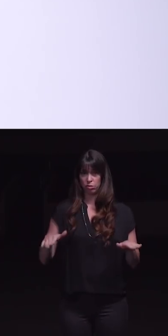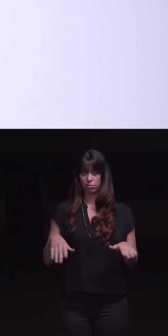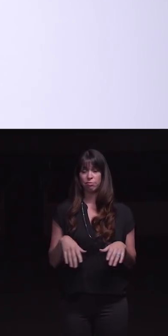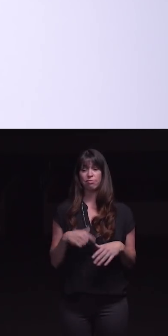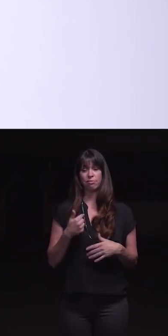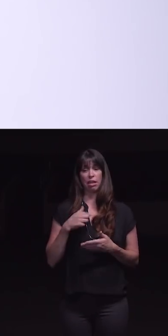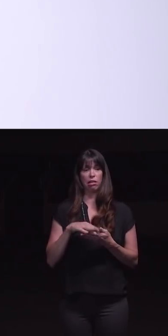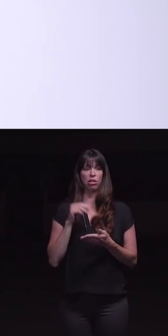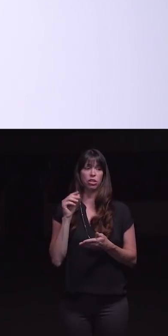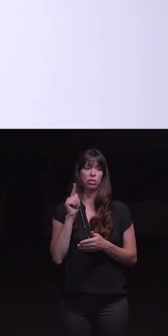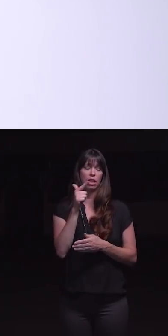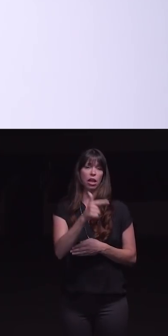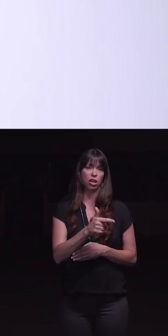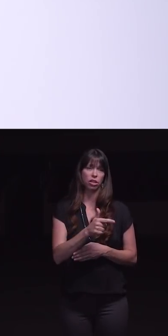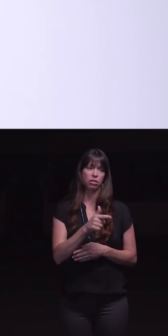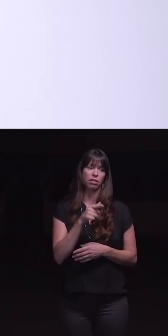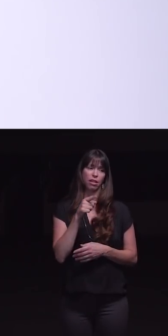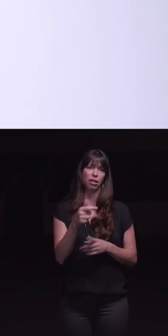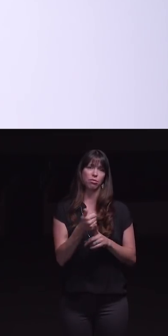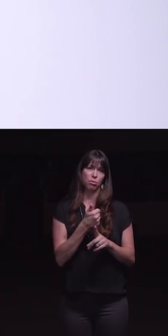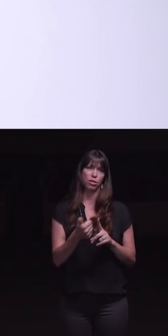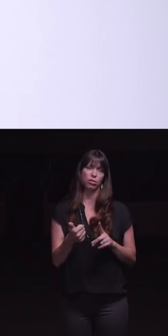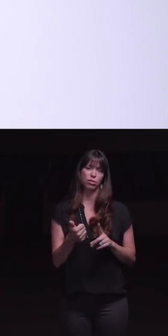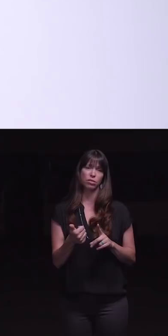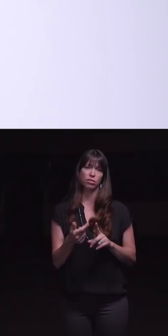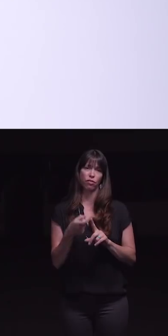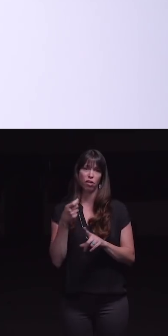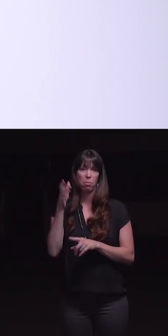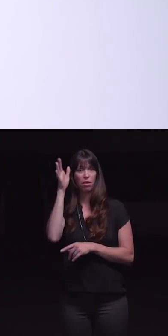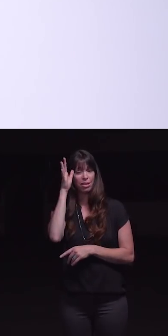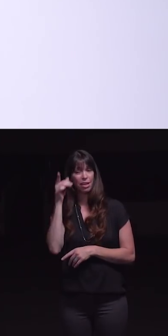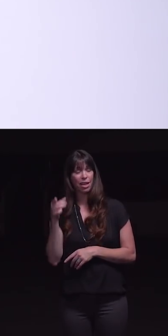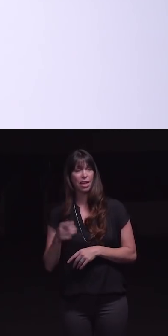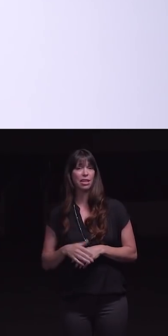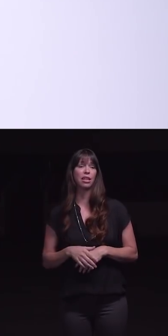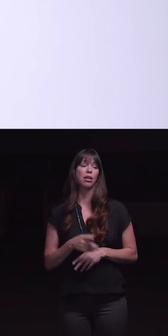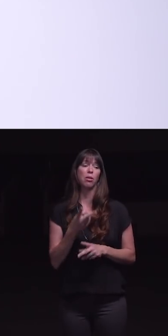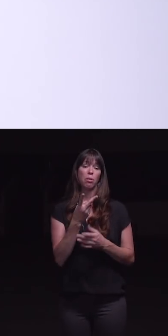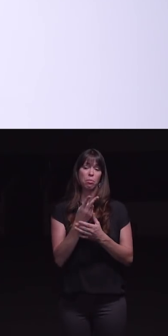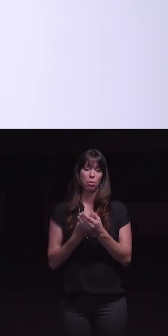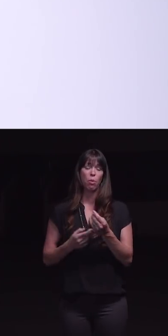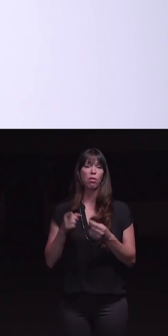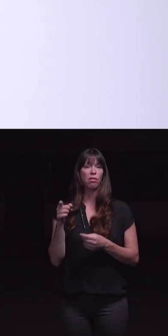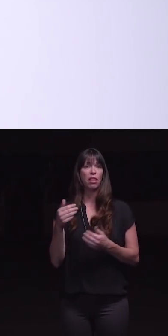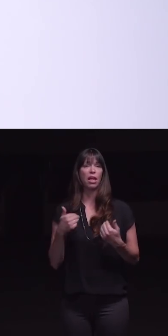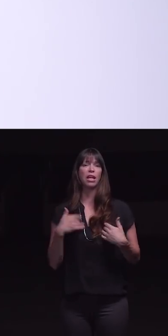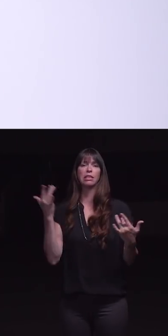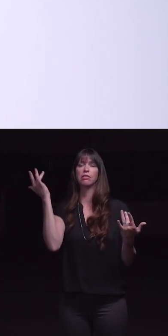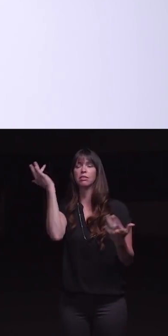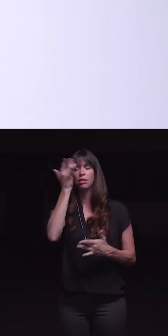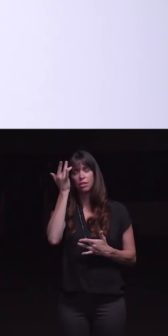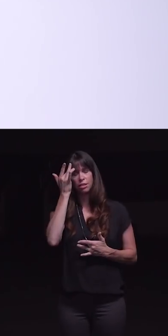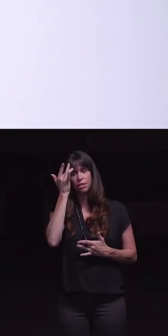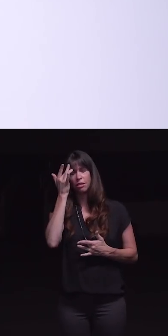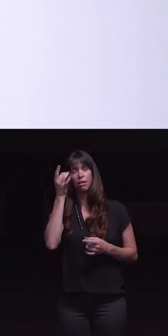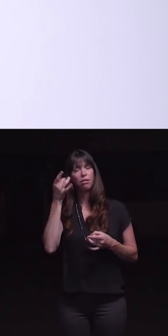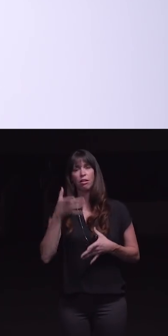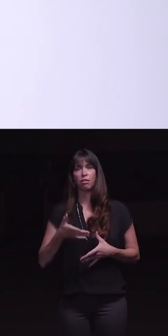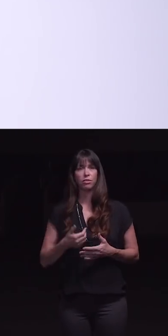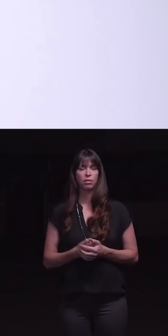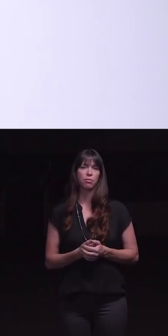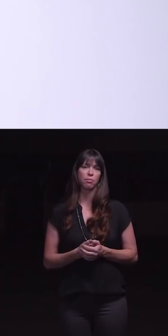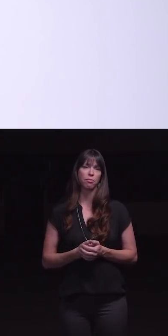both of them had been abused by the husband. Both of them had debilitating sickness.